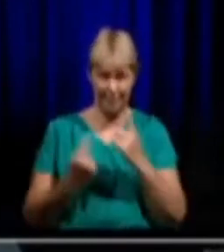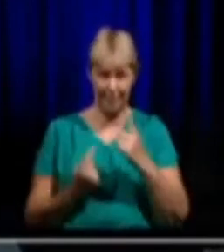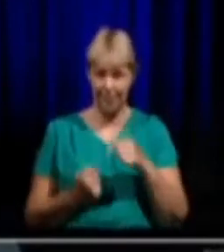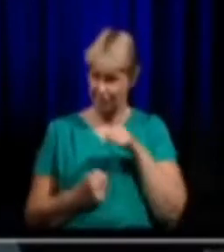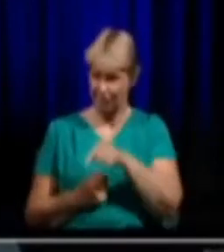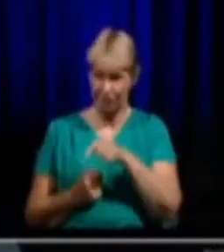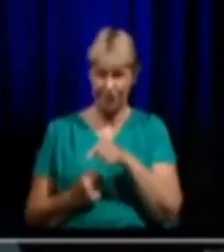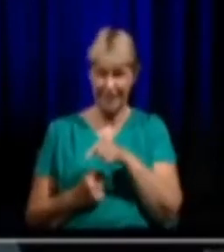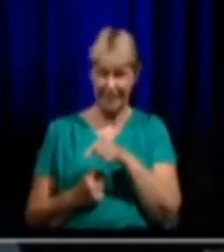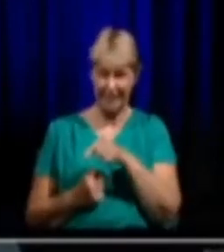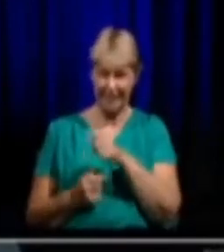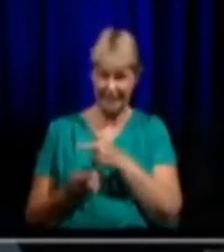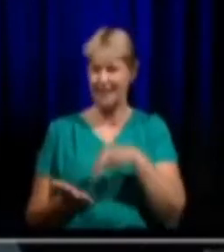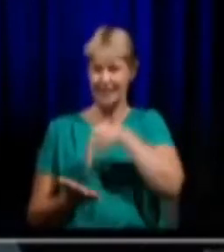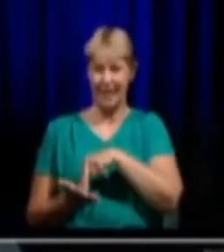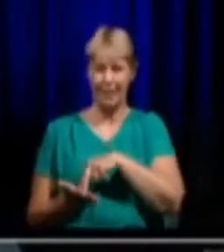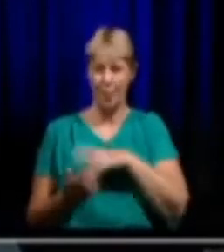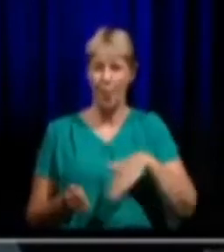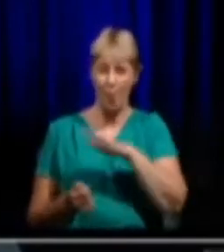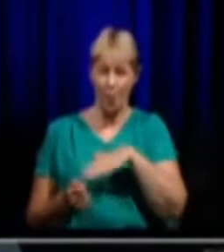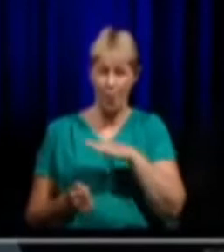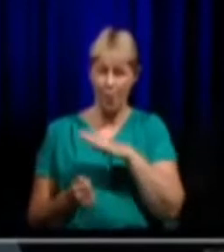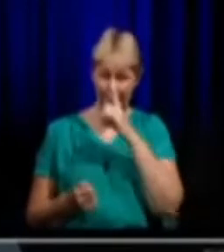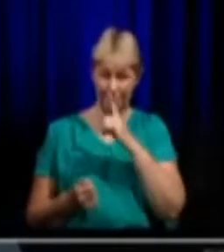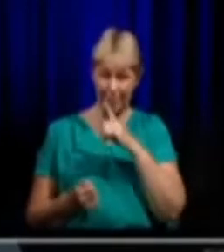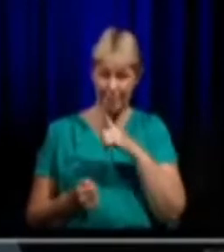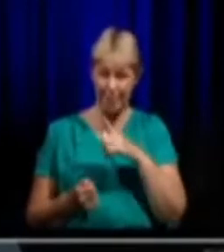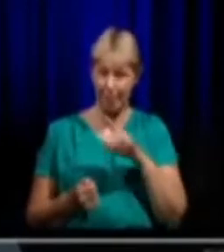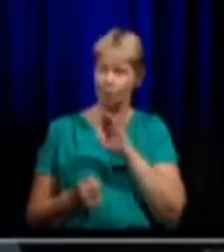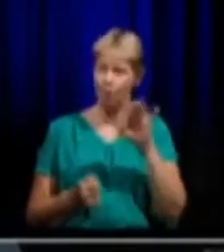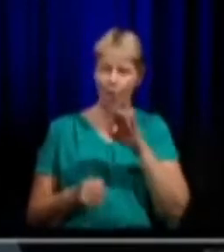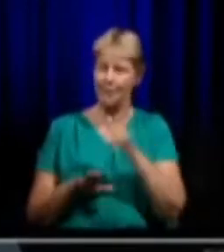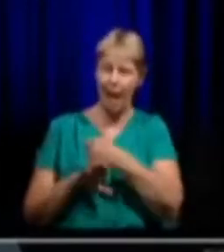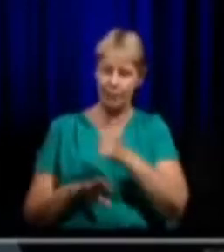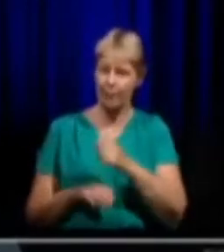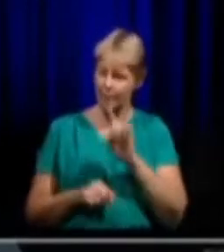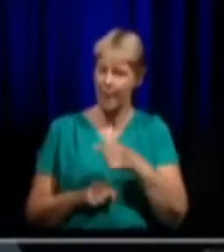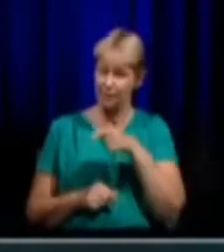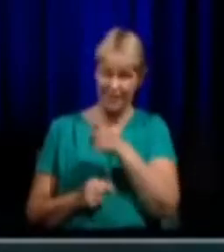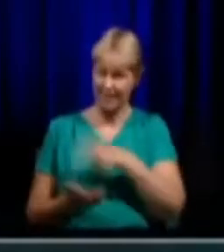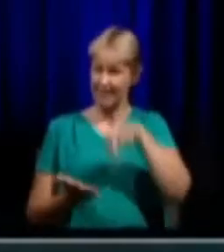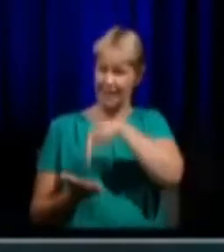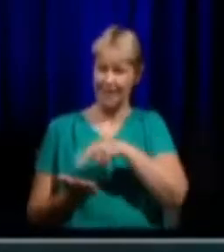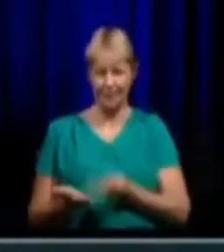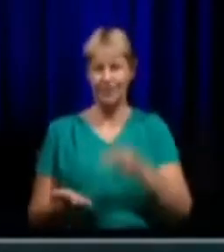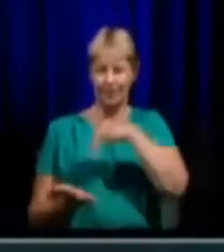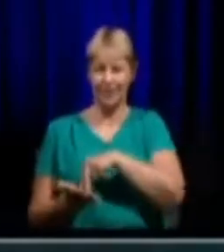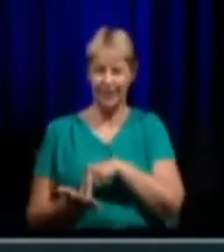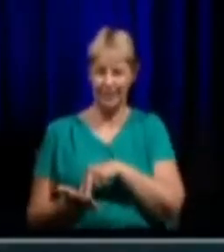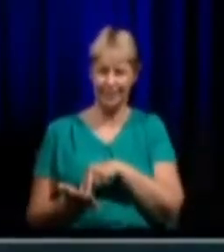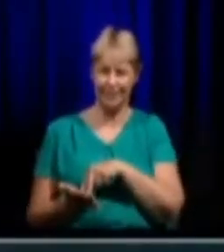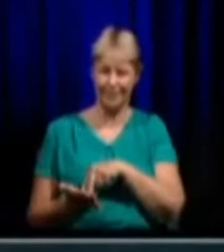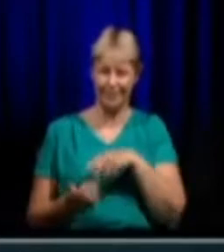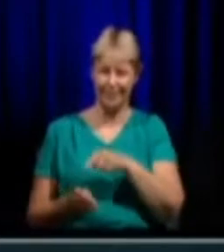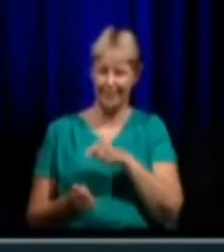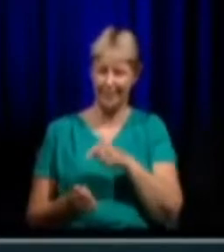and all the patients stand with her. The whole room of non-actors stand with her. Powerful. I totally would have stood. Totally, because